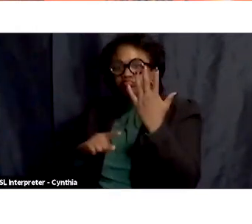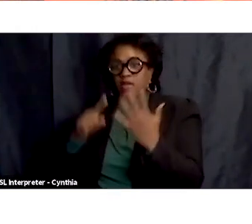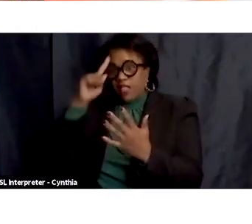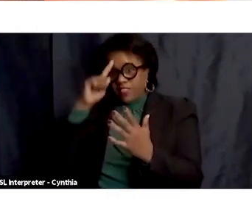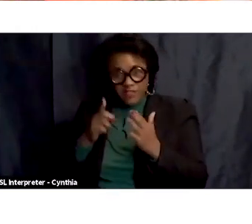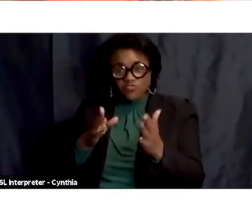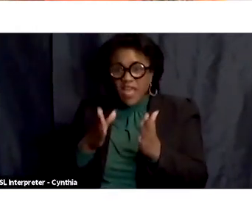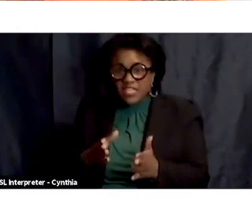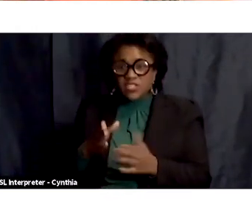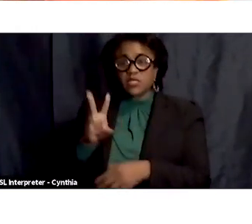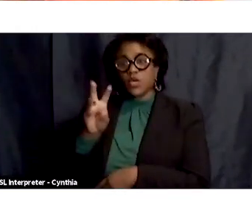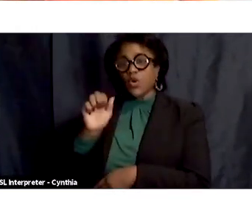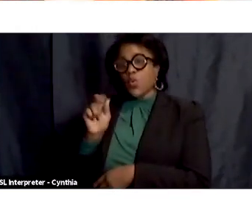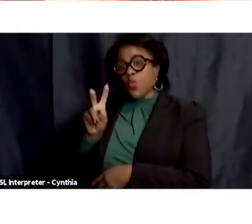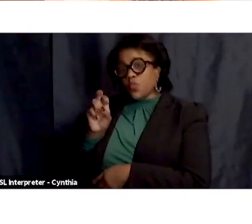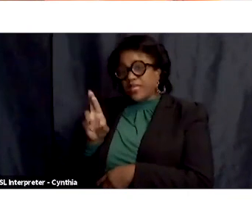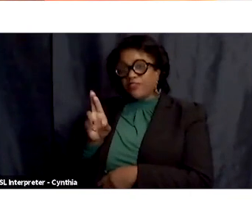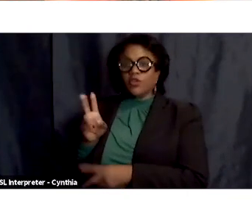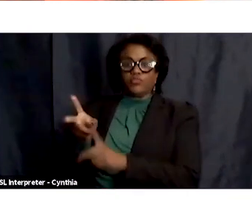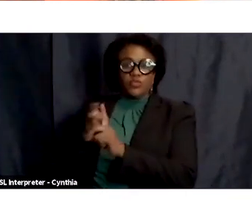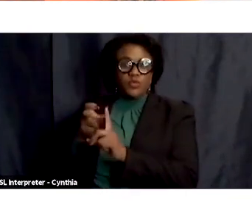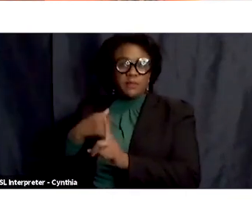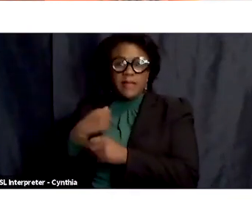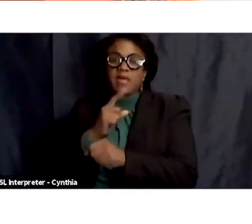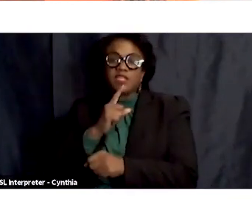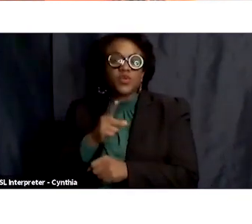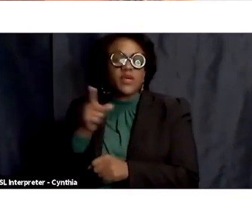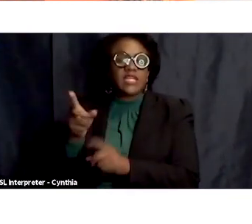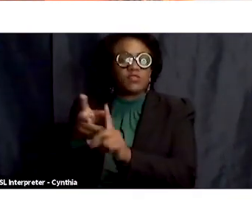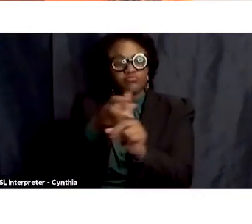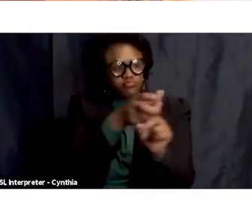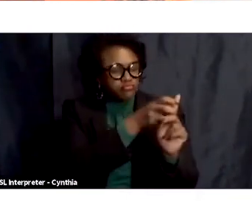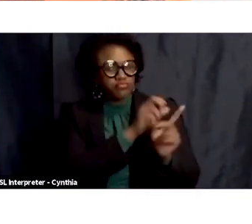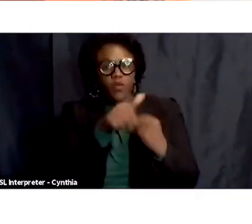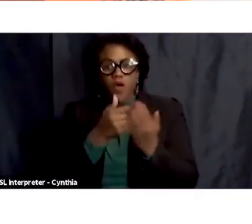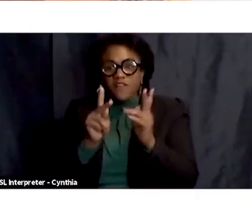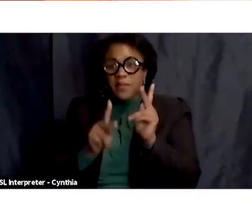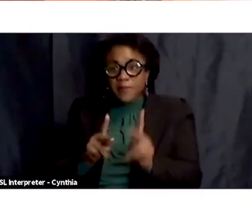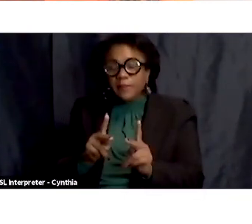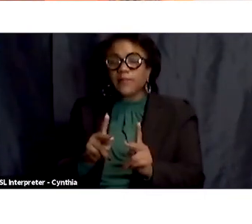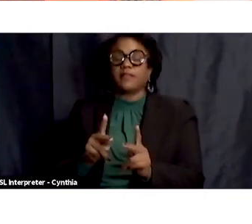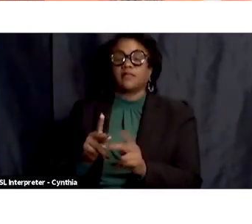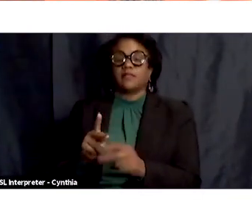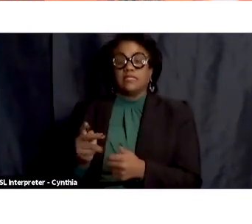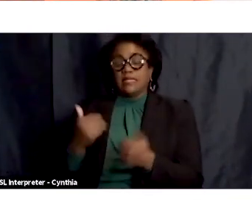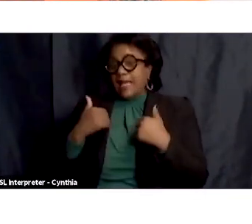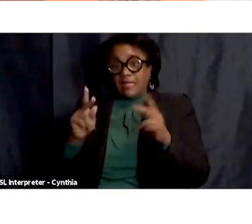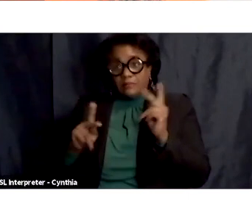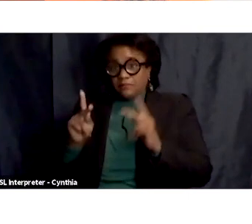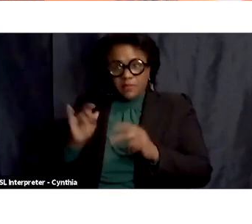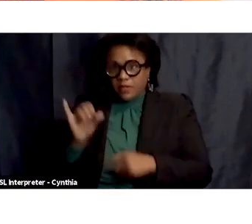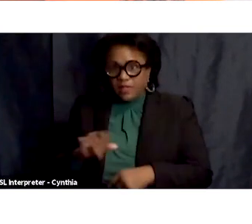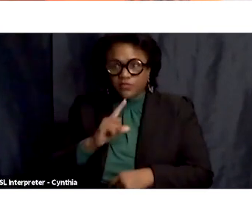the weaver who brought me in, was making sure, he basically helped recruit a lot of the people. There were people just